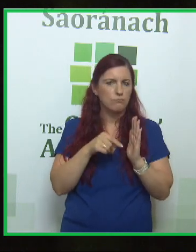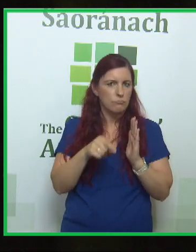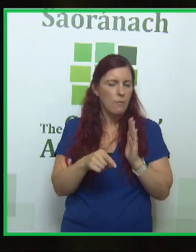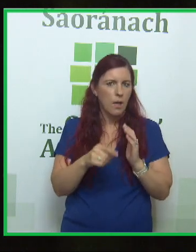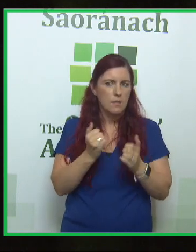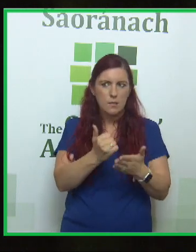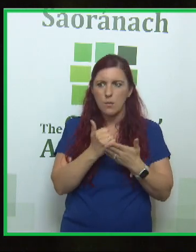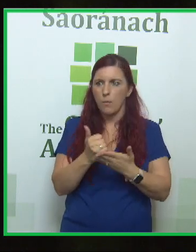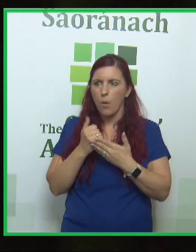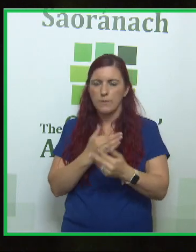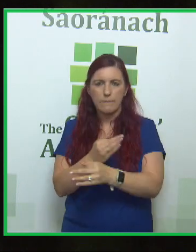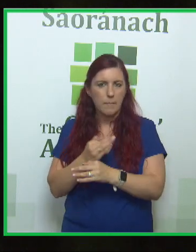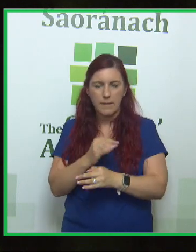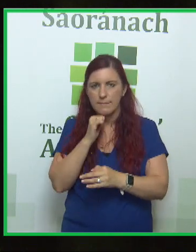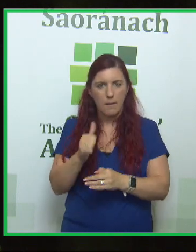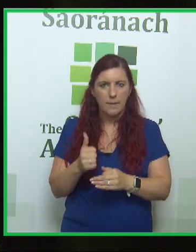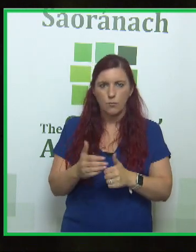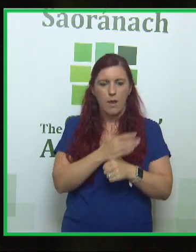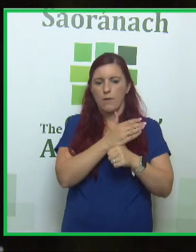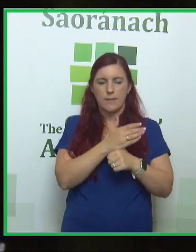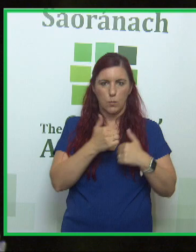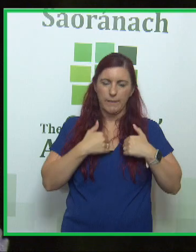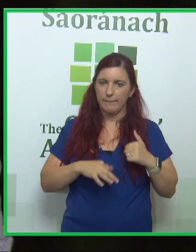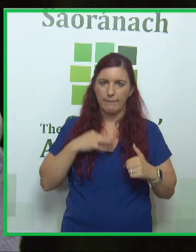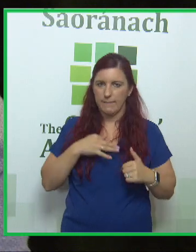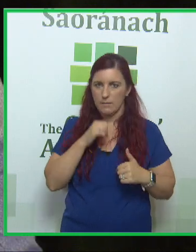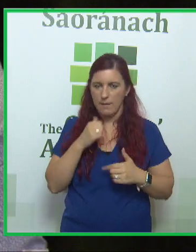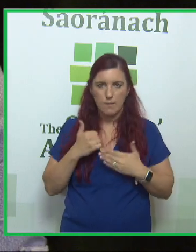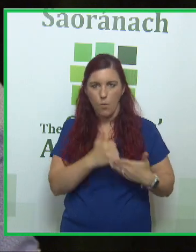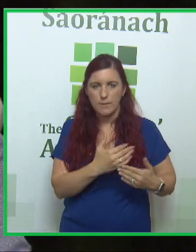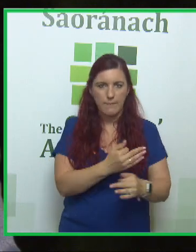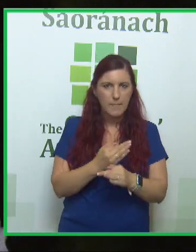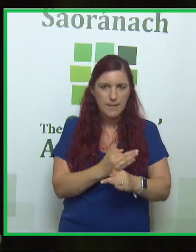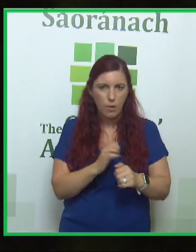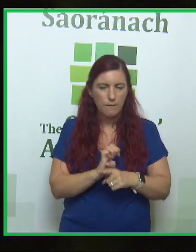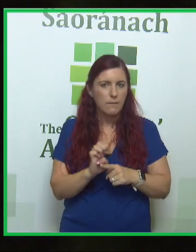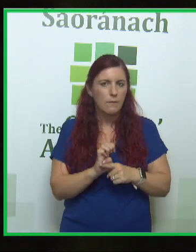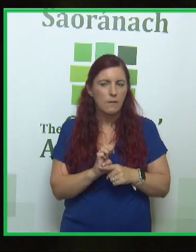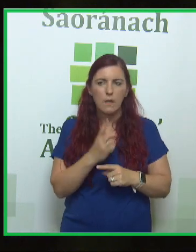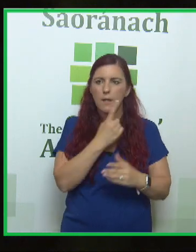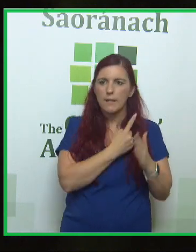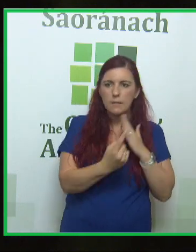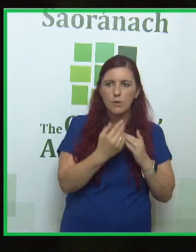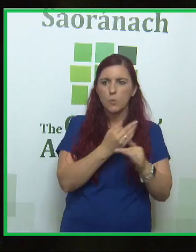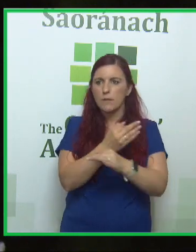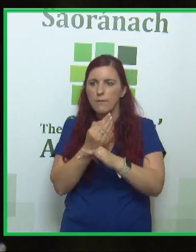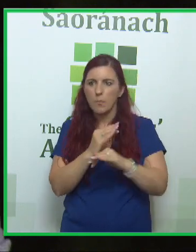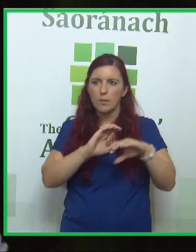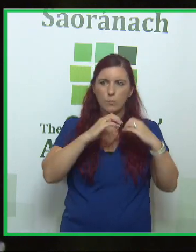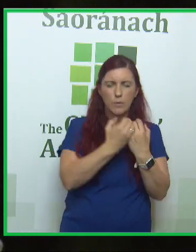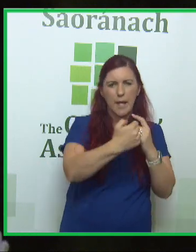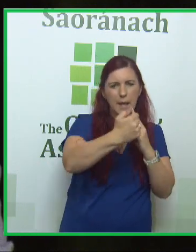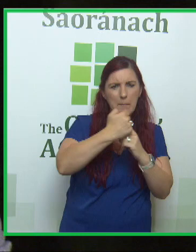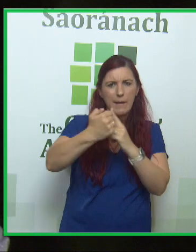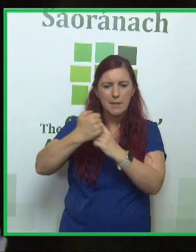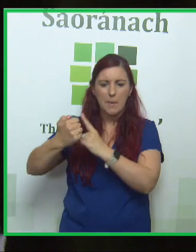support for families isn't being prioritised. Individuals, families and communities are all impacted by substance use, as you've